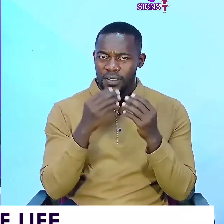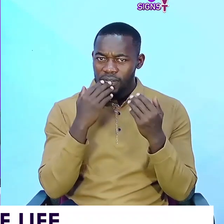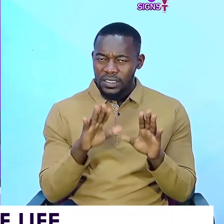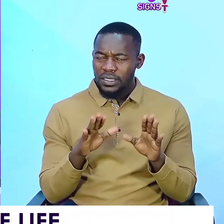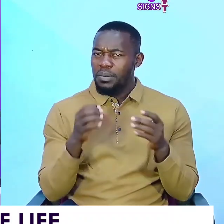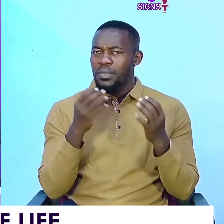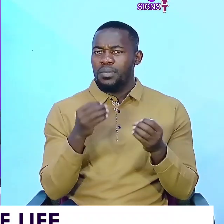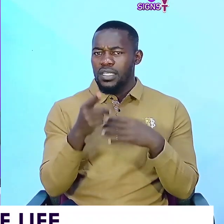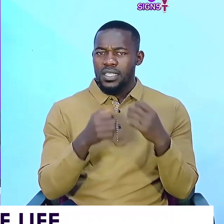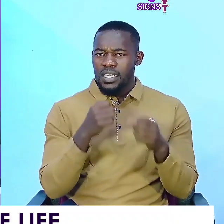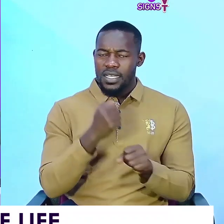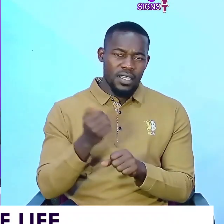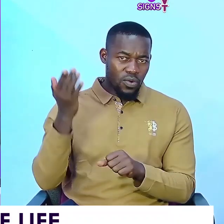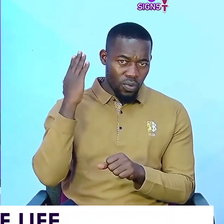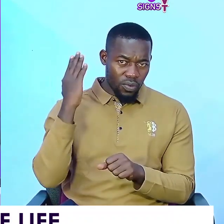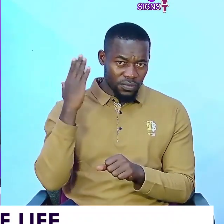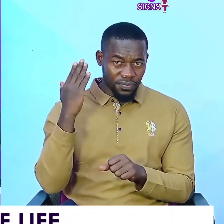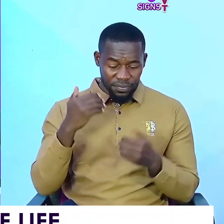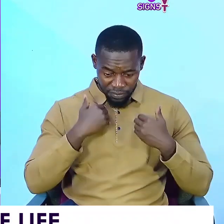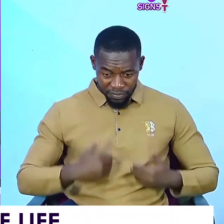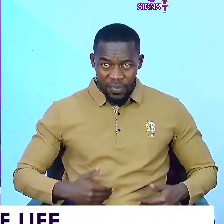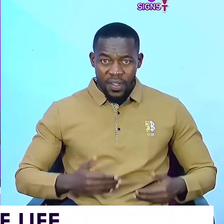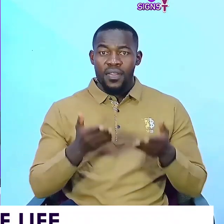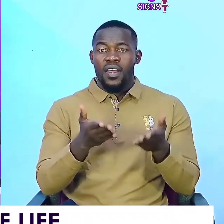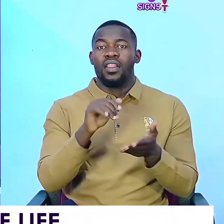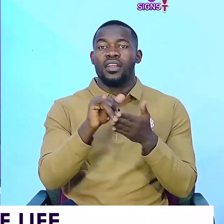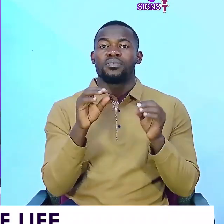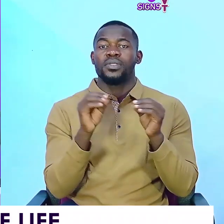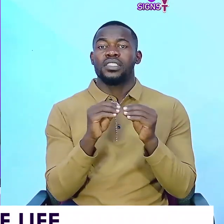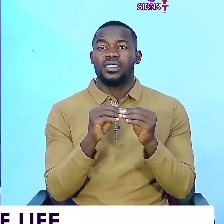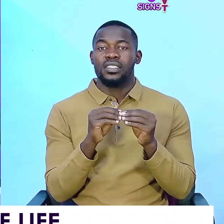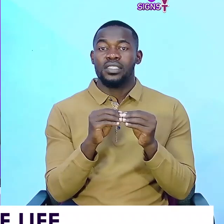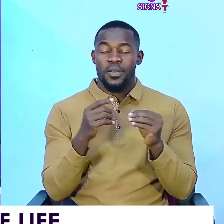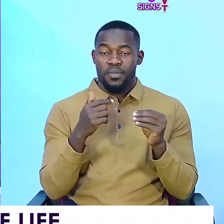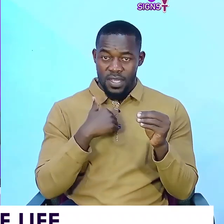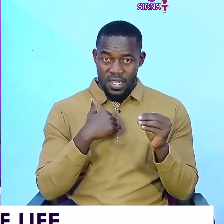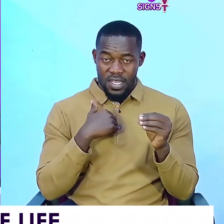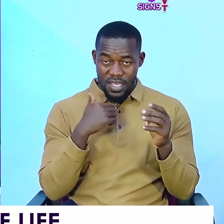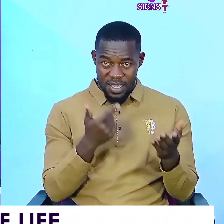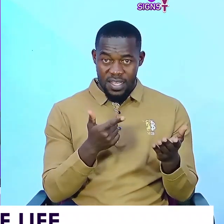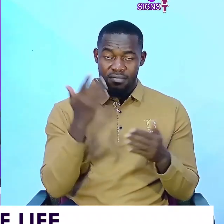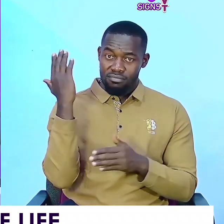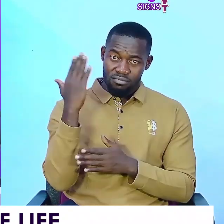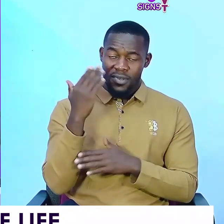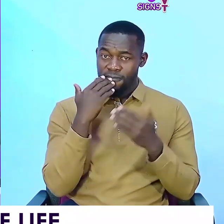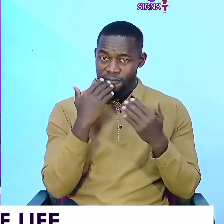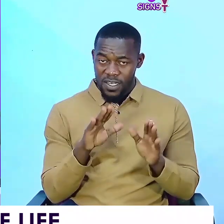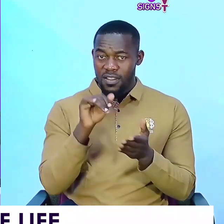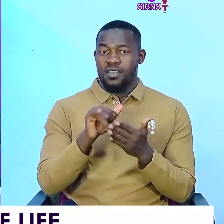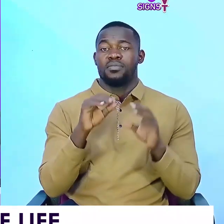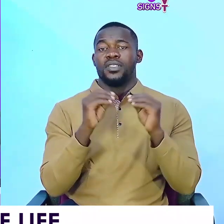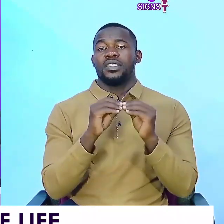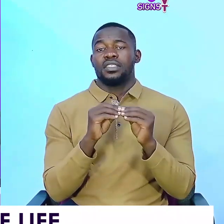several years ago, and I was in that meeting, and I was one of the contributors in the meeting.